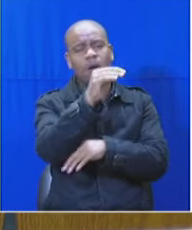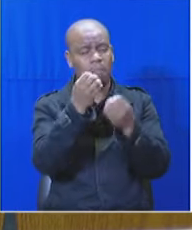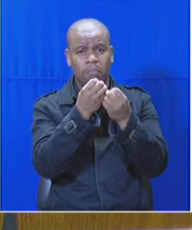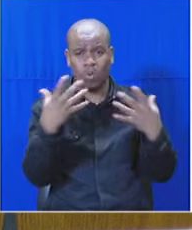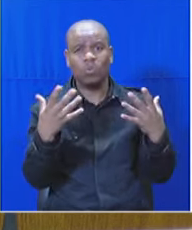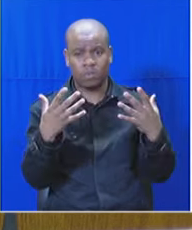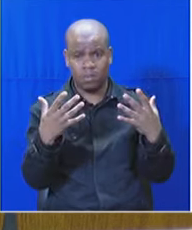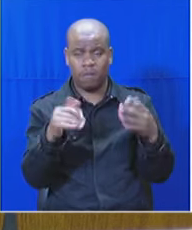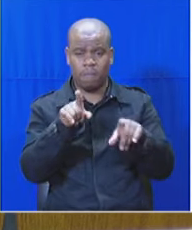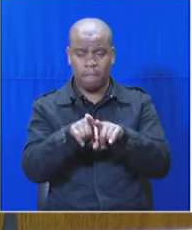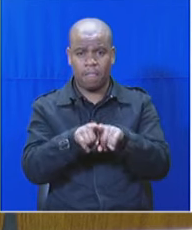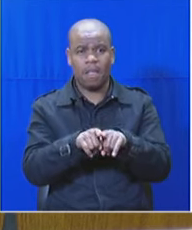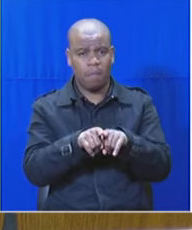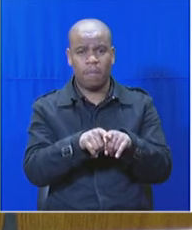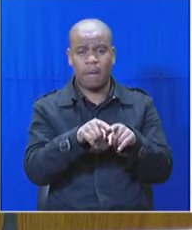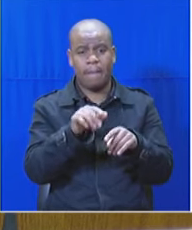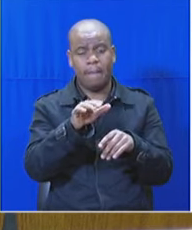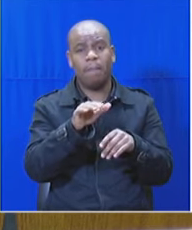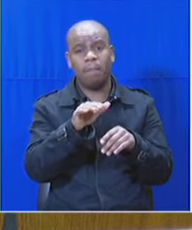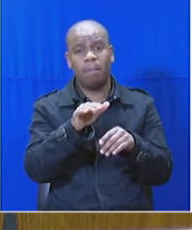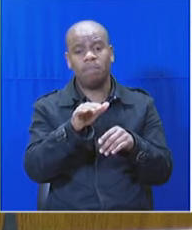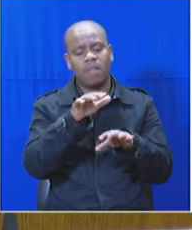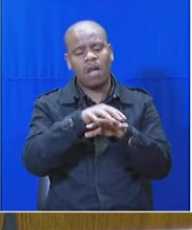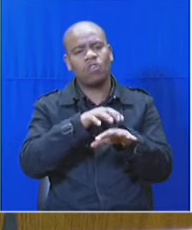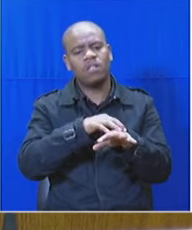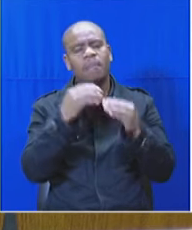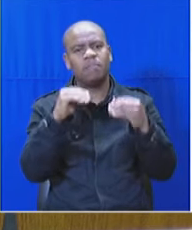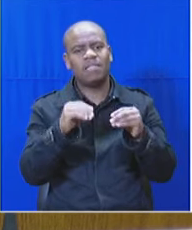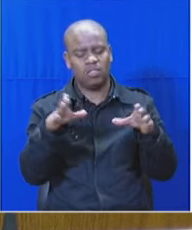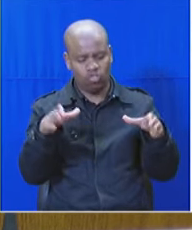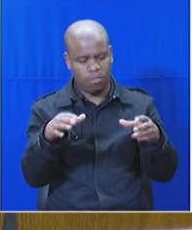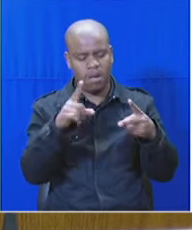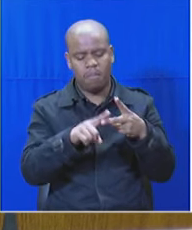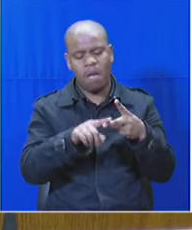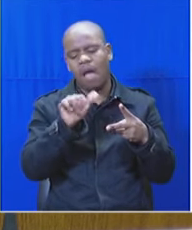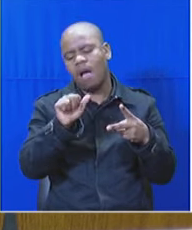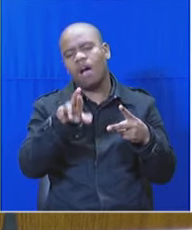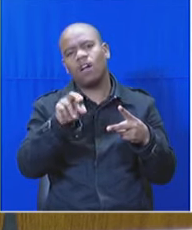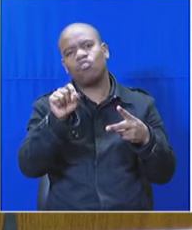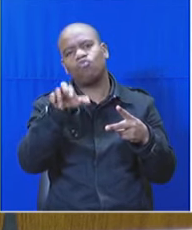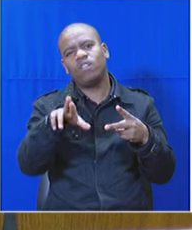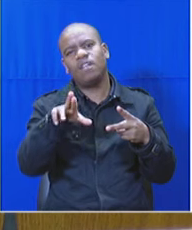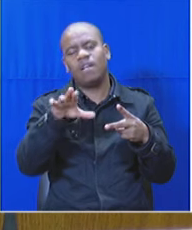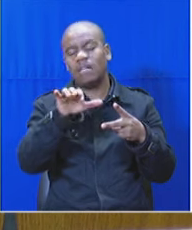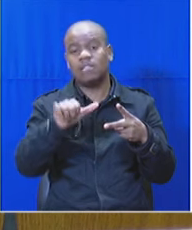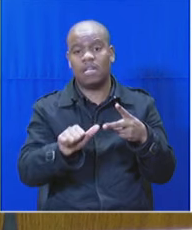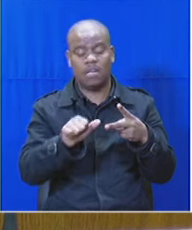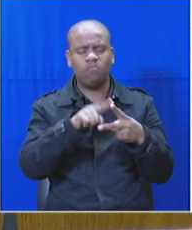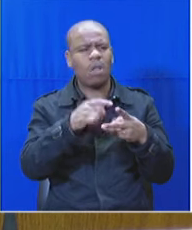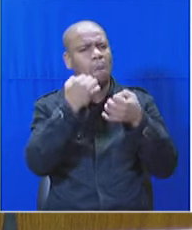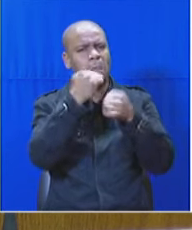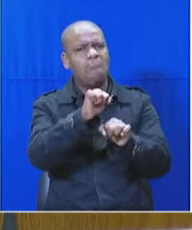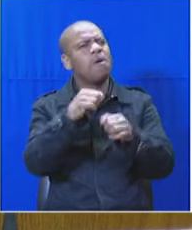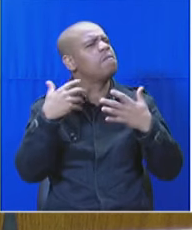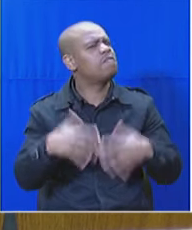particularly the Banking Association of South Africa, Agricultural Business Chamber, and Agri-SA. The basis of their rejection is